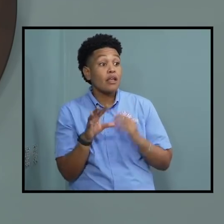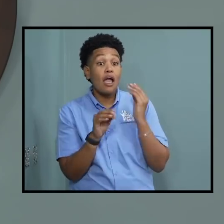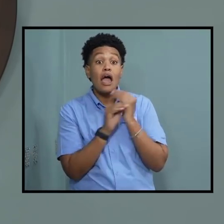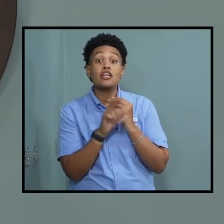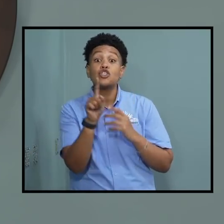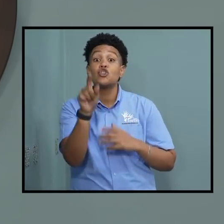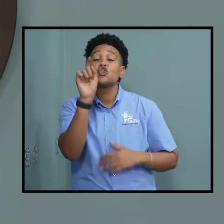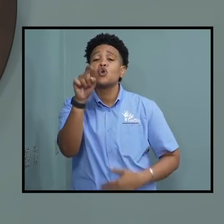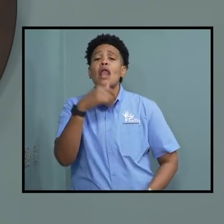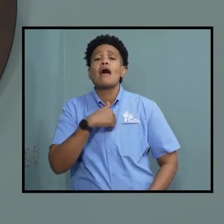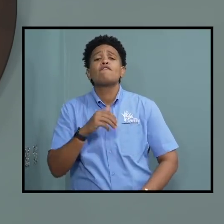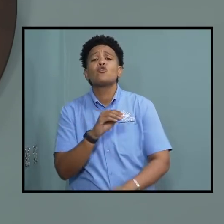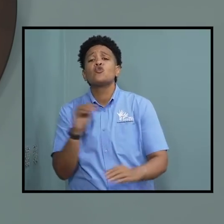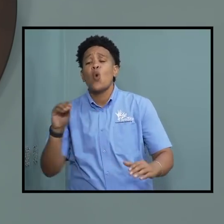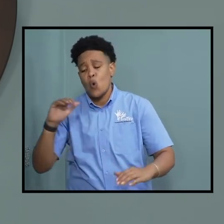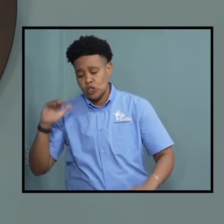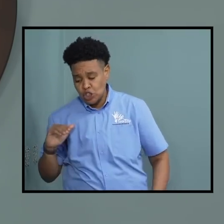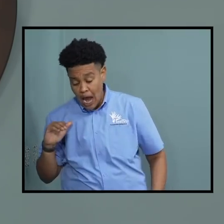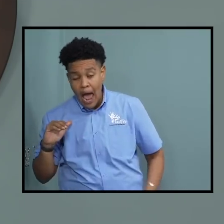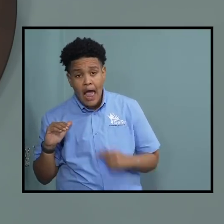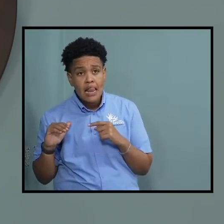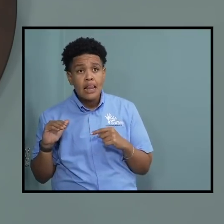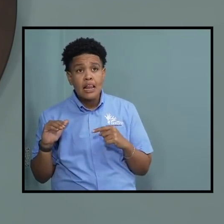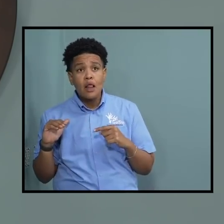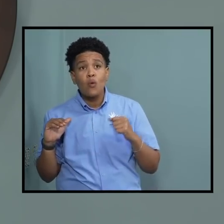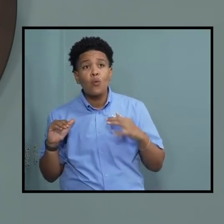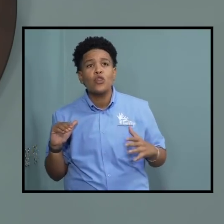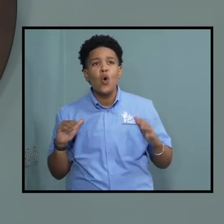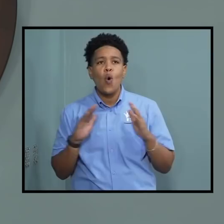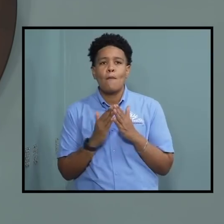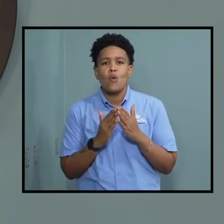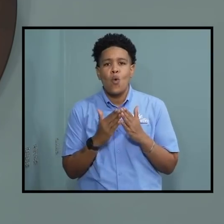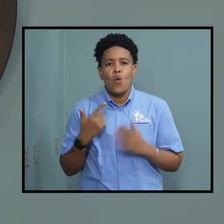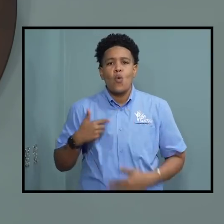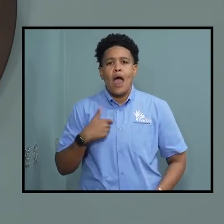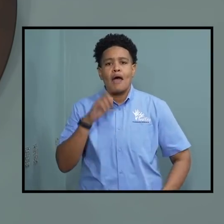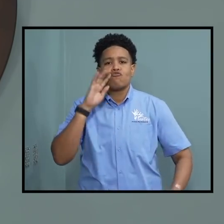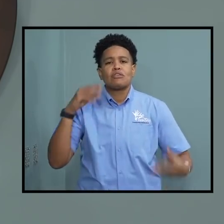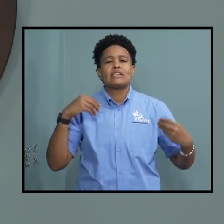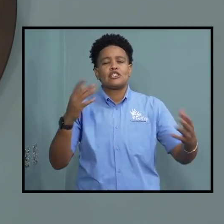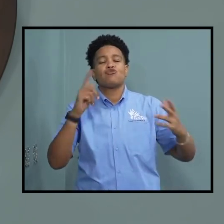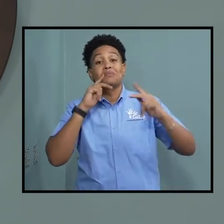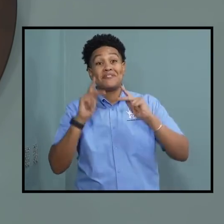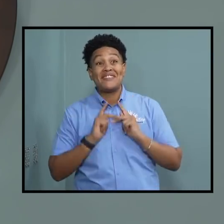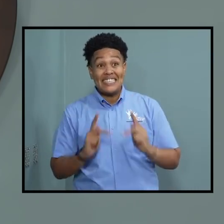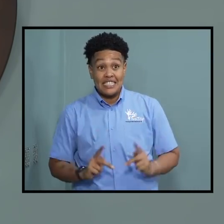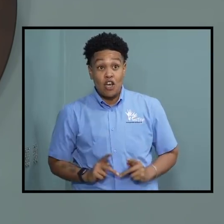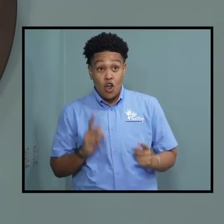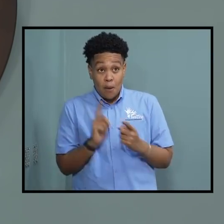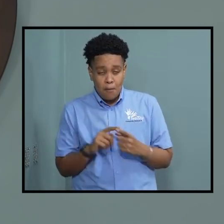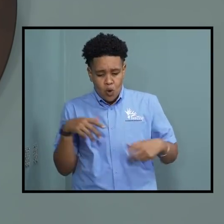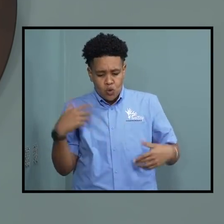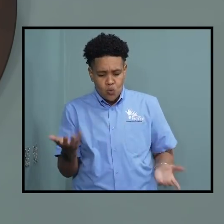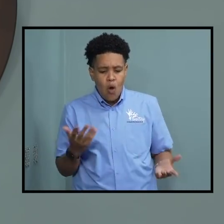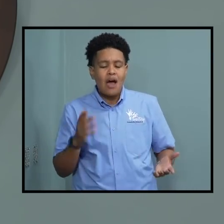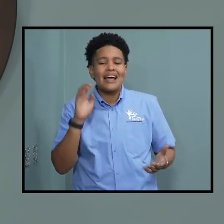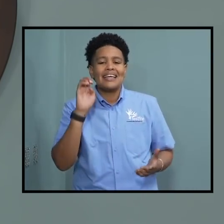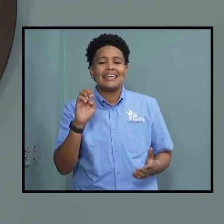Additionally, there should be no child without textbooks. We have distributed physical as well